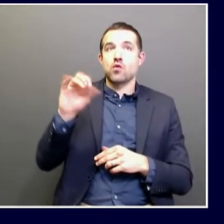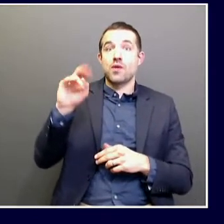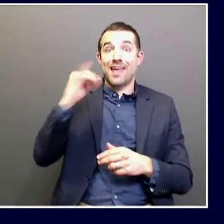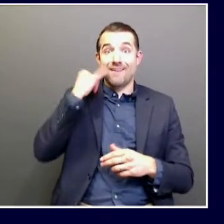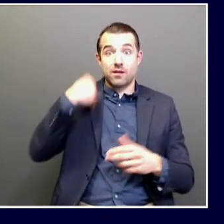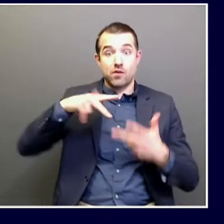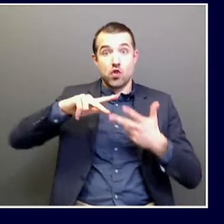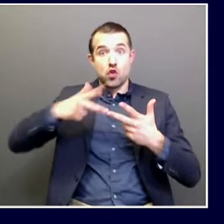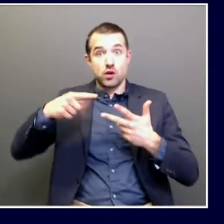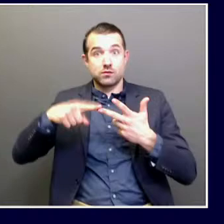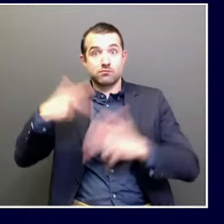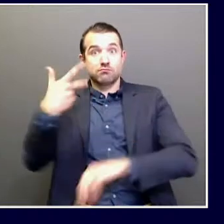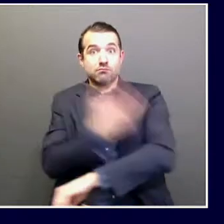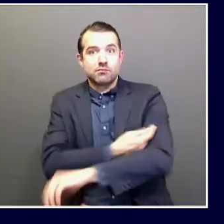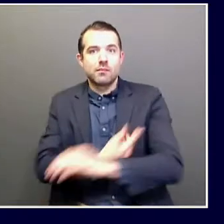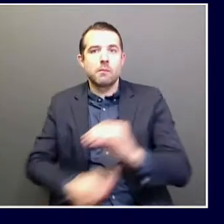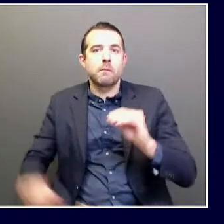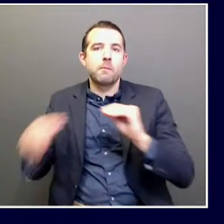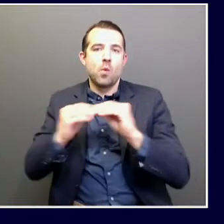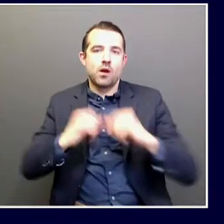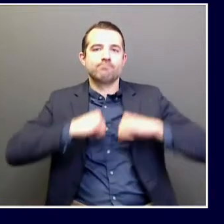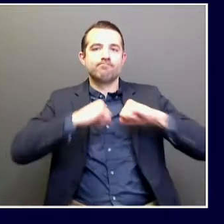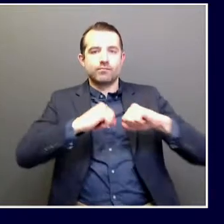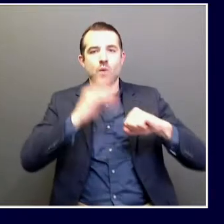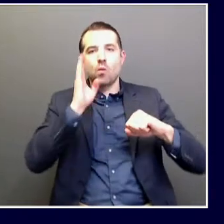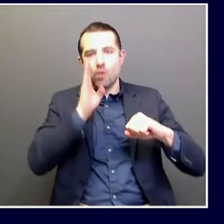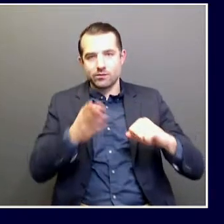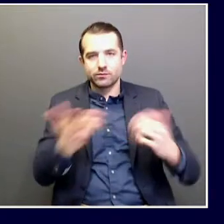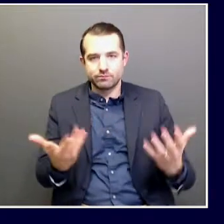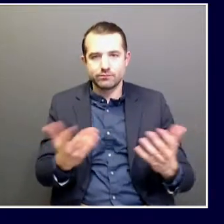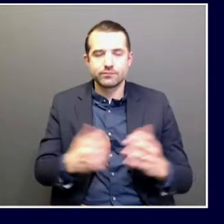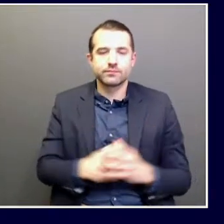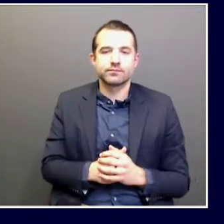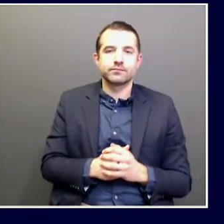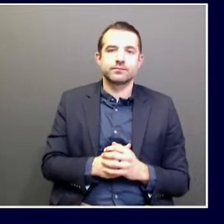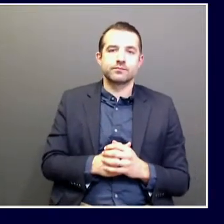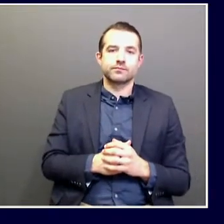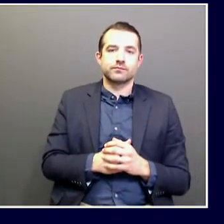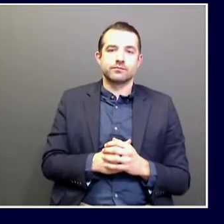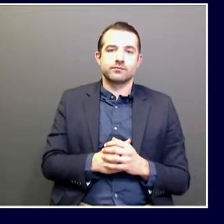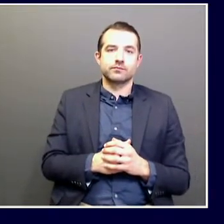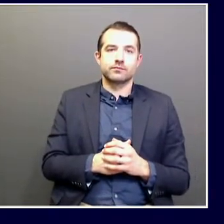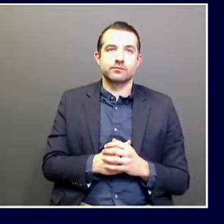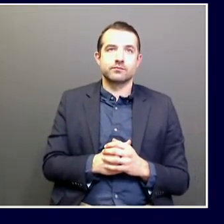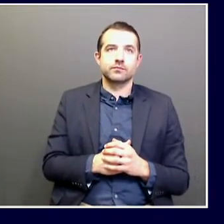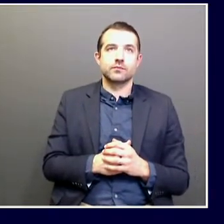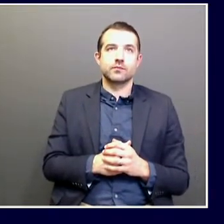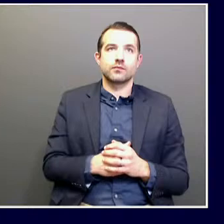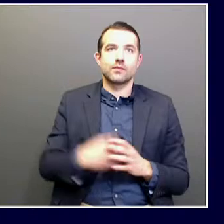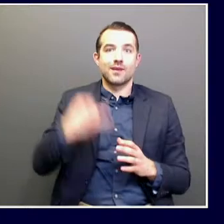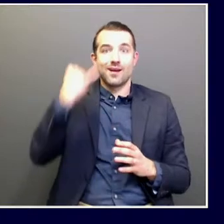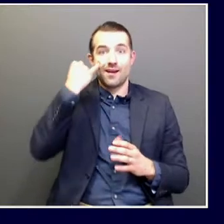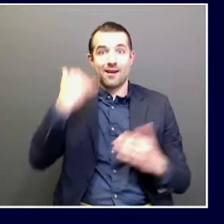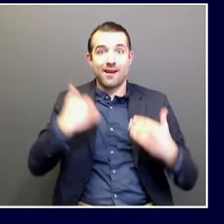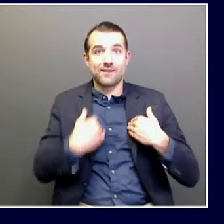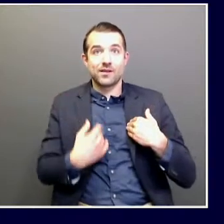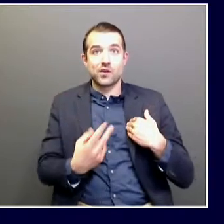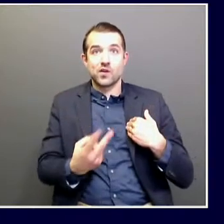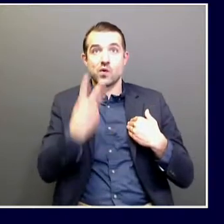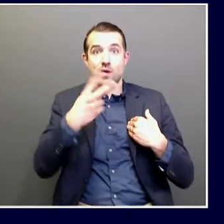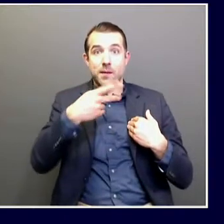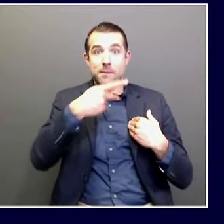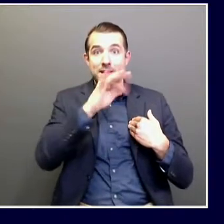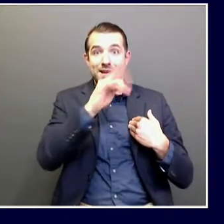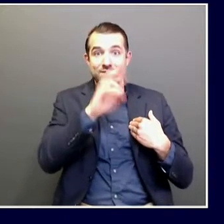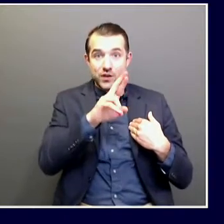shots of the Pfizer or Moderna, you might not enjoy the maximum protection. But here's the